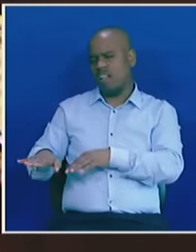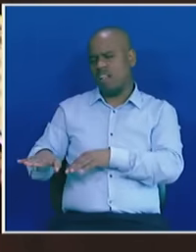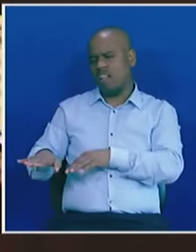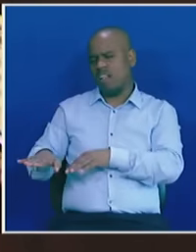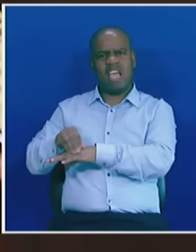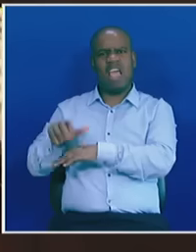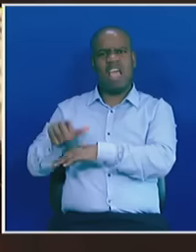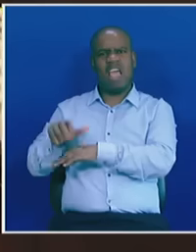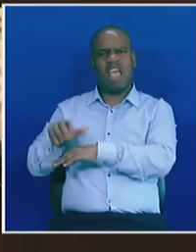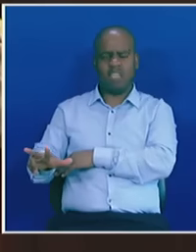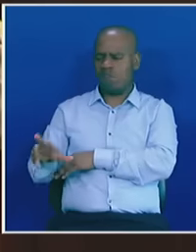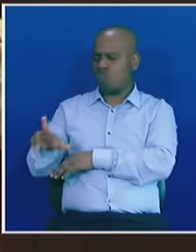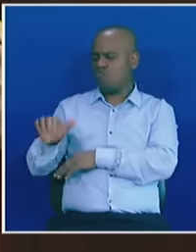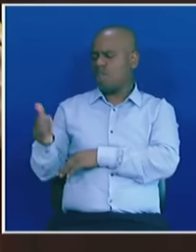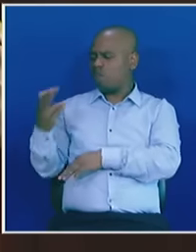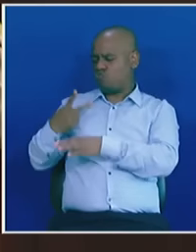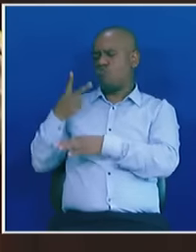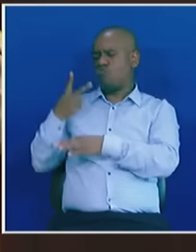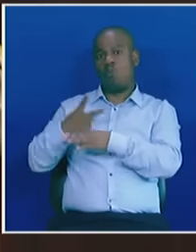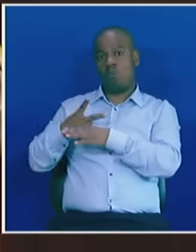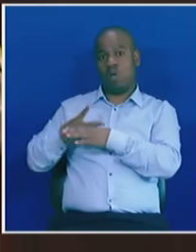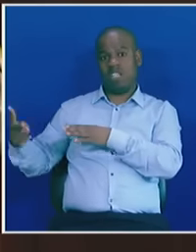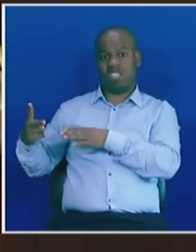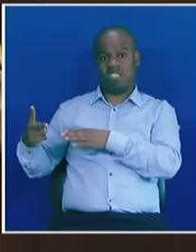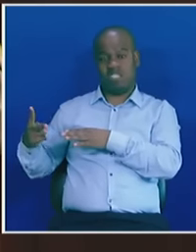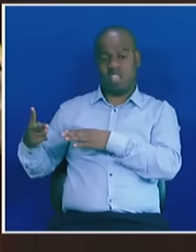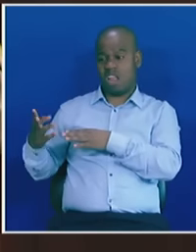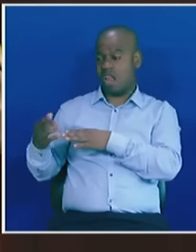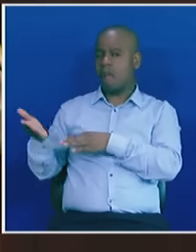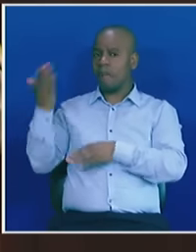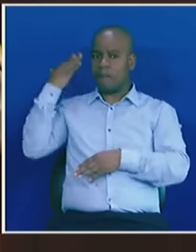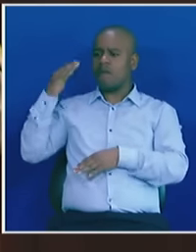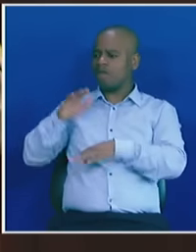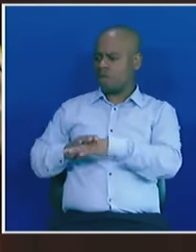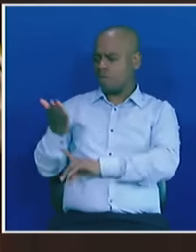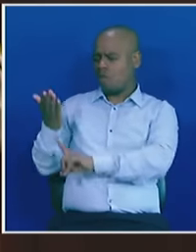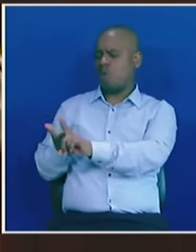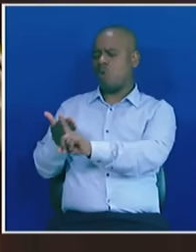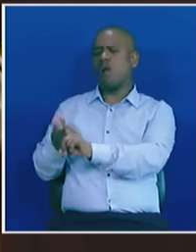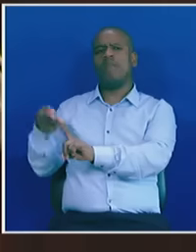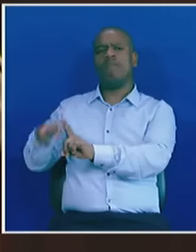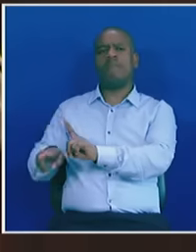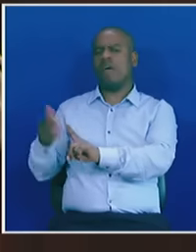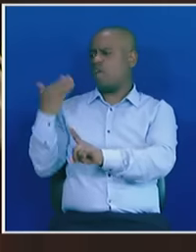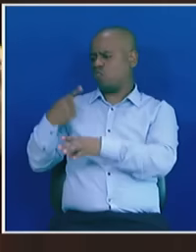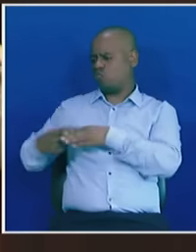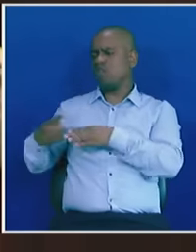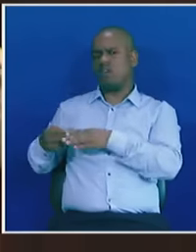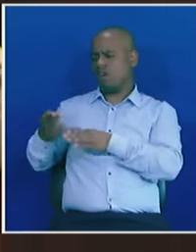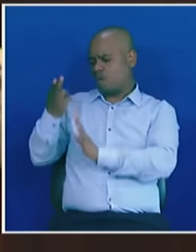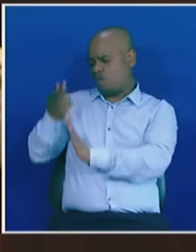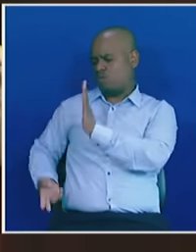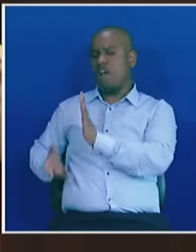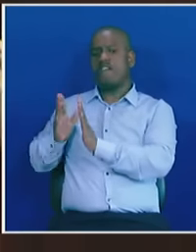udlenguliwe emavekini amabili. Lo mntwana loyo wazohlongakala last week simngcwabile.